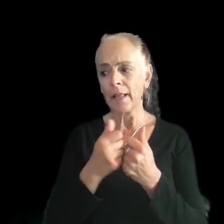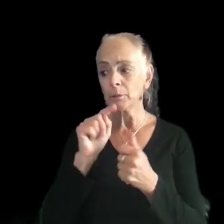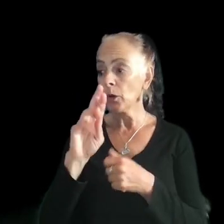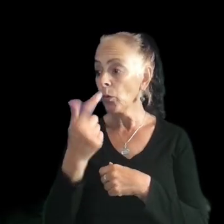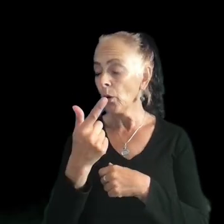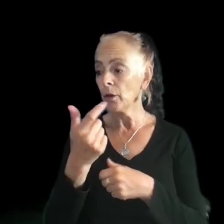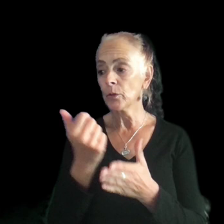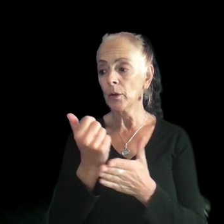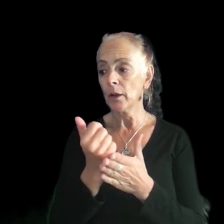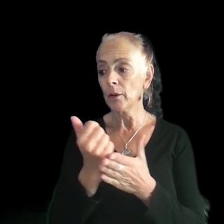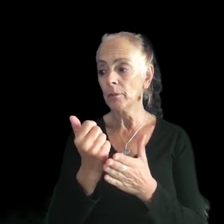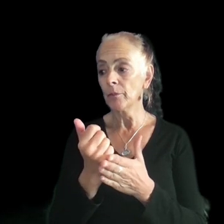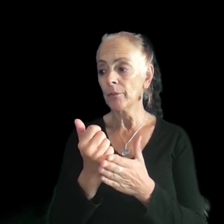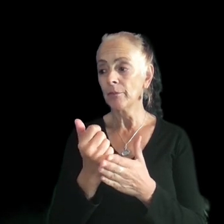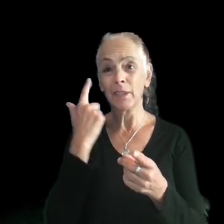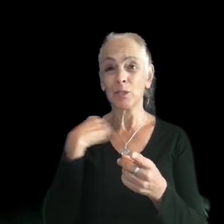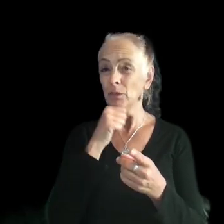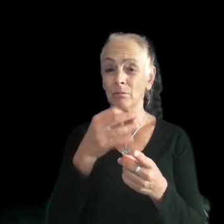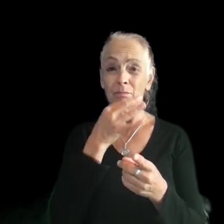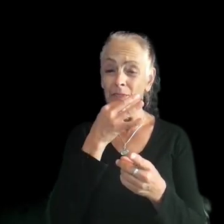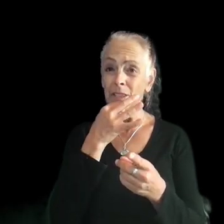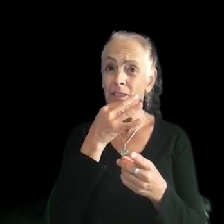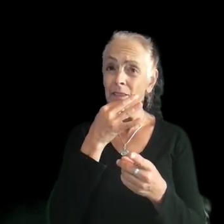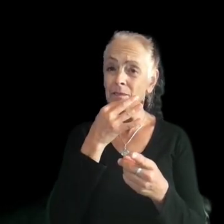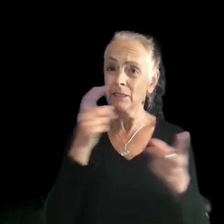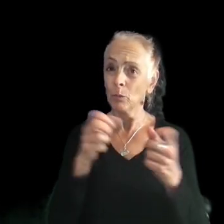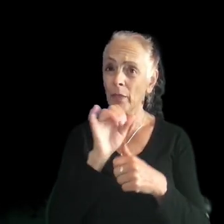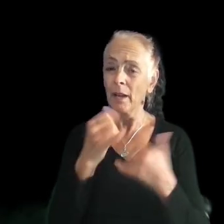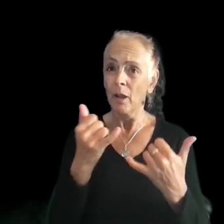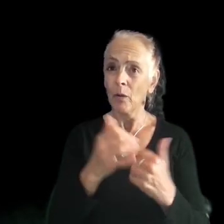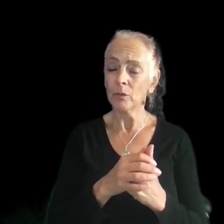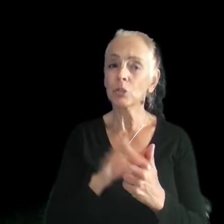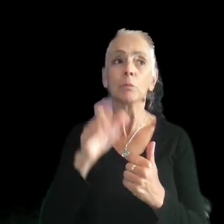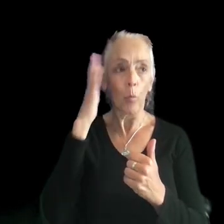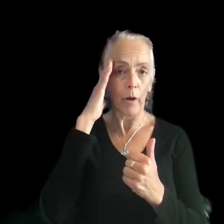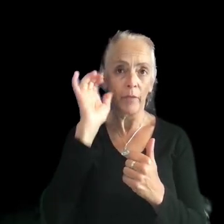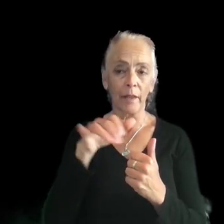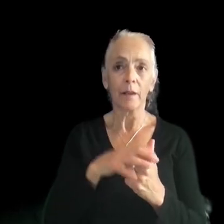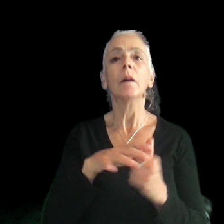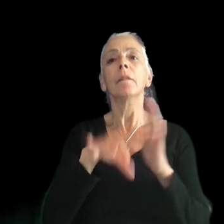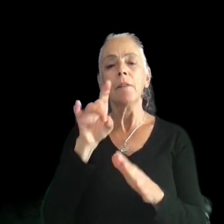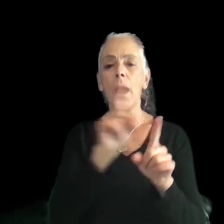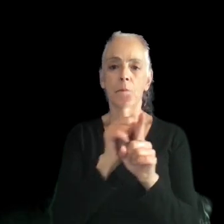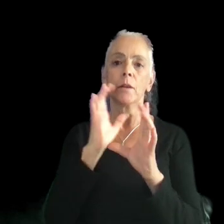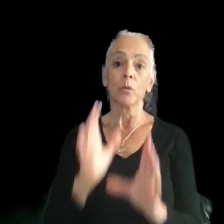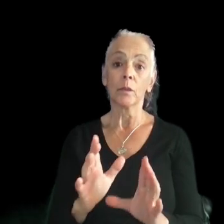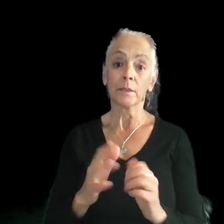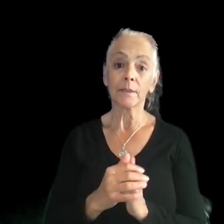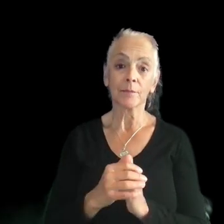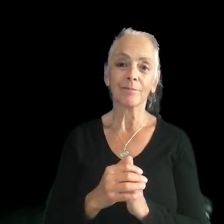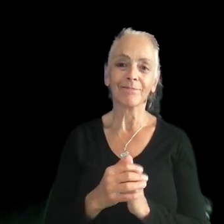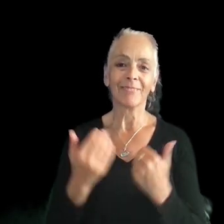with diversity because we're bad right now at this so just be be aware of that but find mentors they are out there